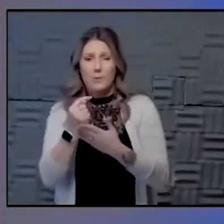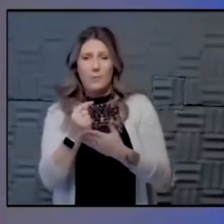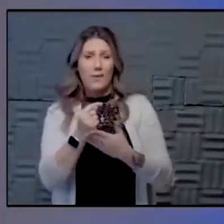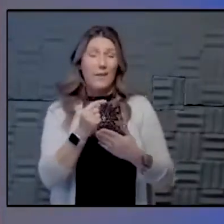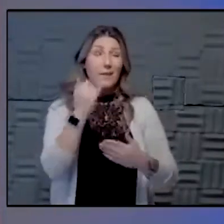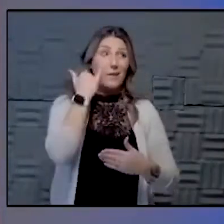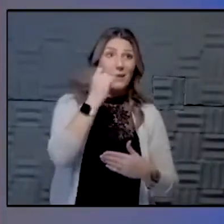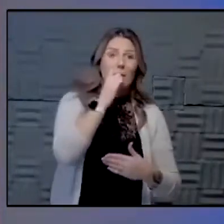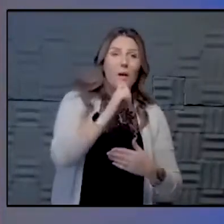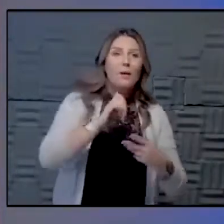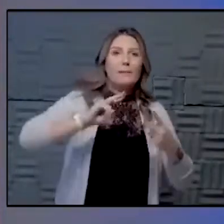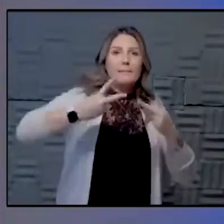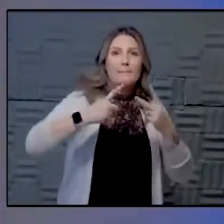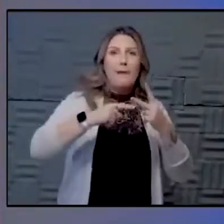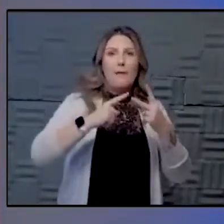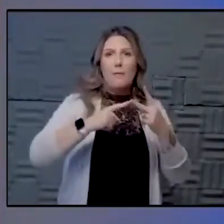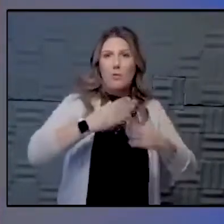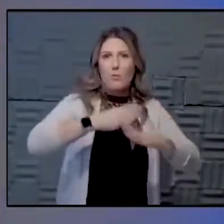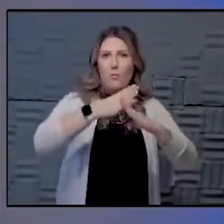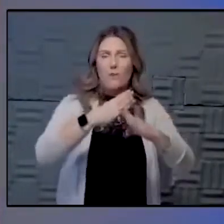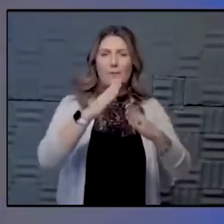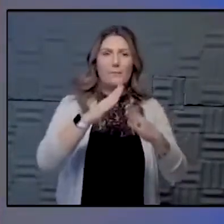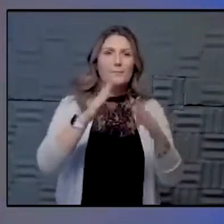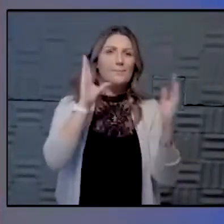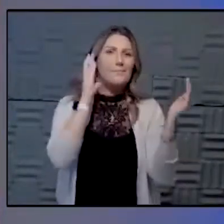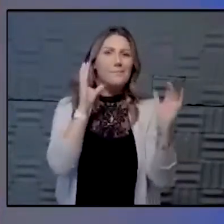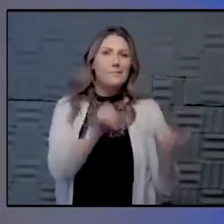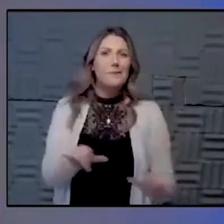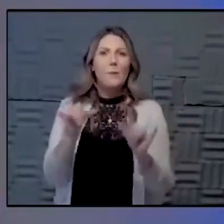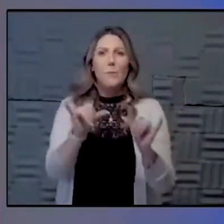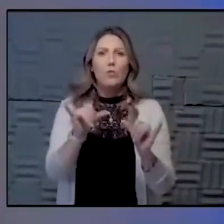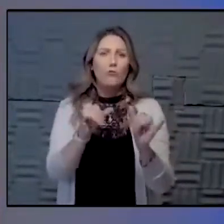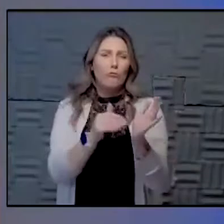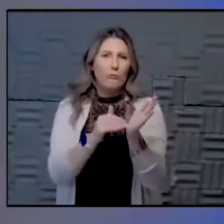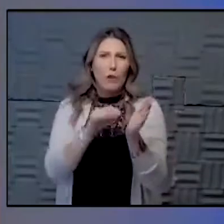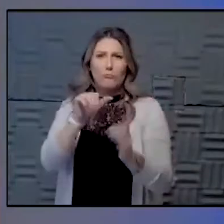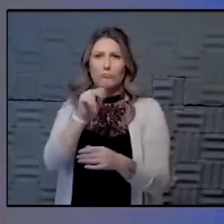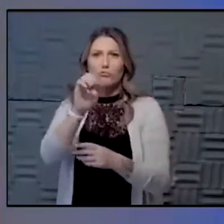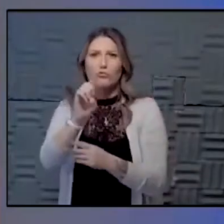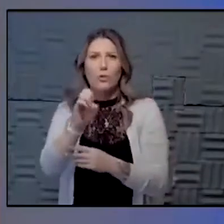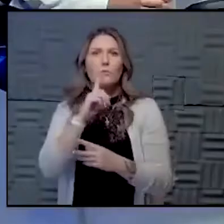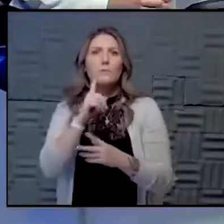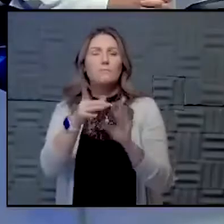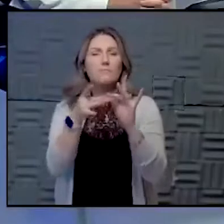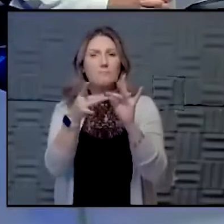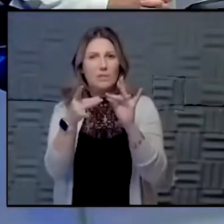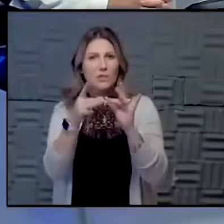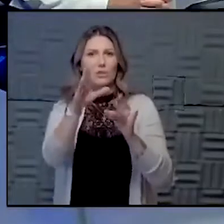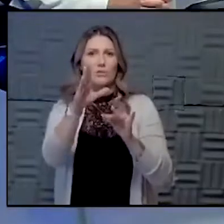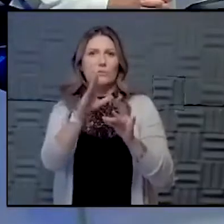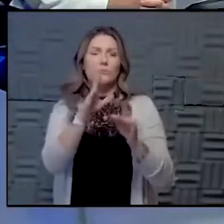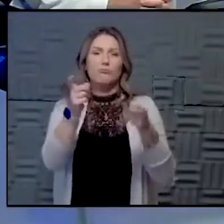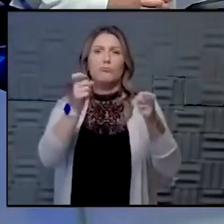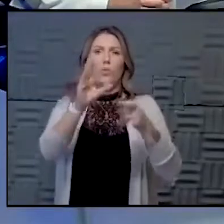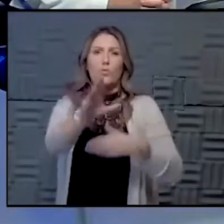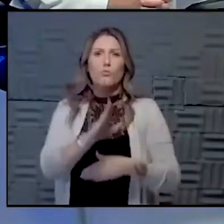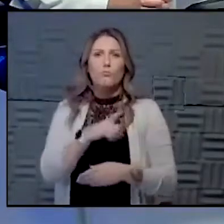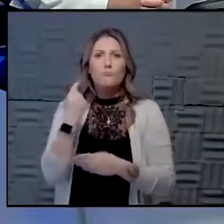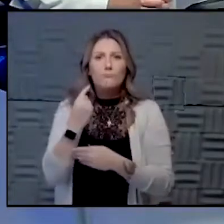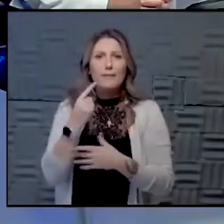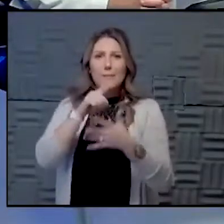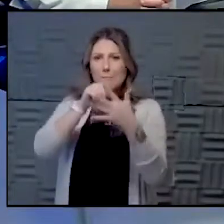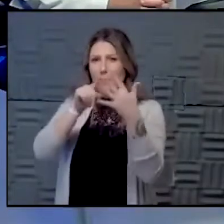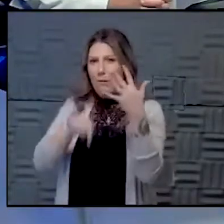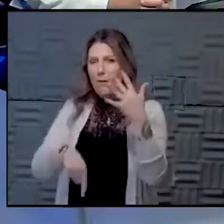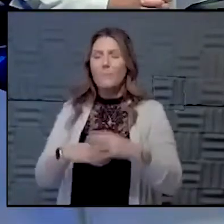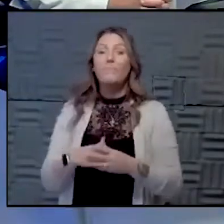secondary prevention, which is very similar to the things Dr. Jones was going over, controlling your risk factors. Yeah. All right. Sherry has a